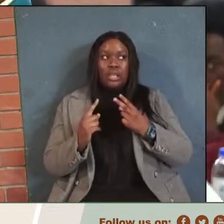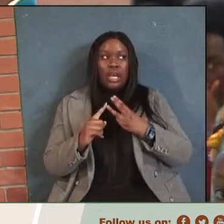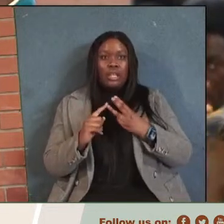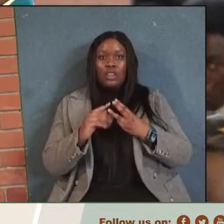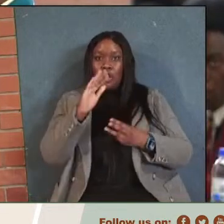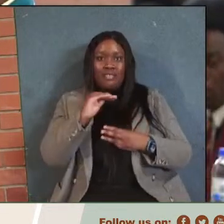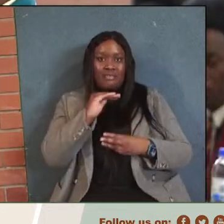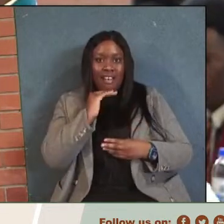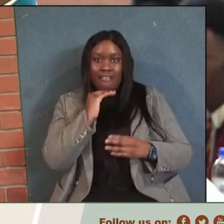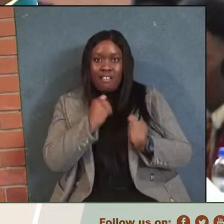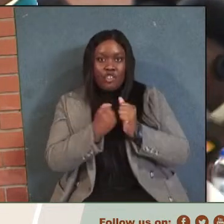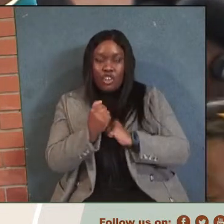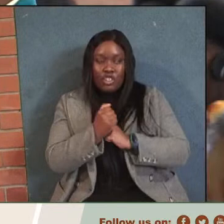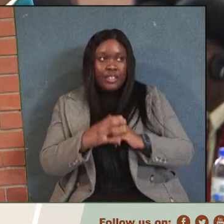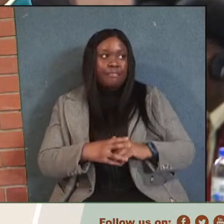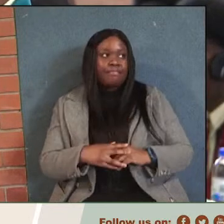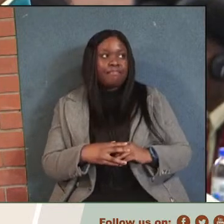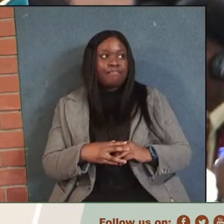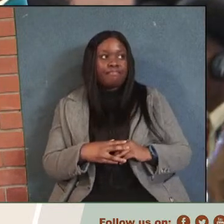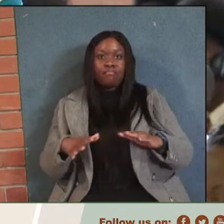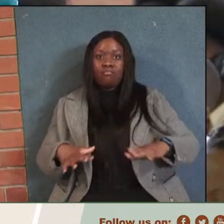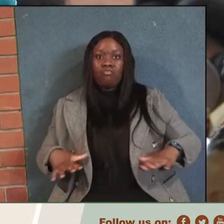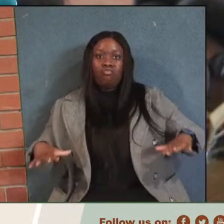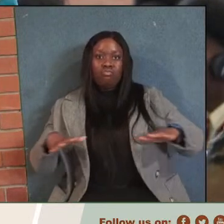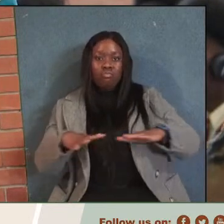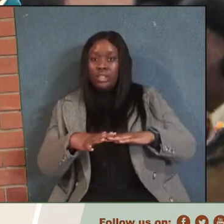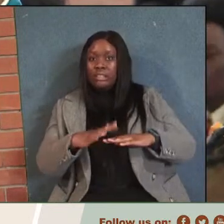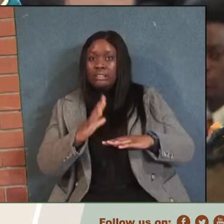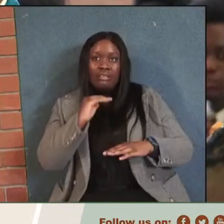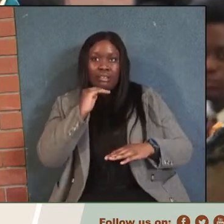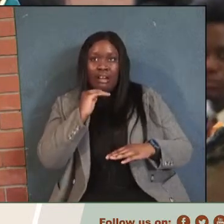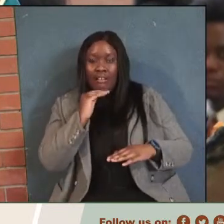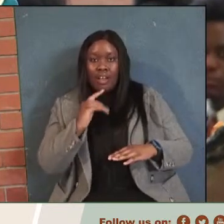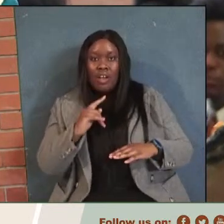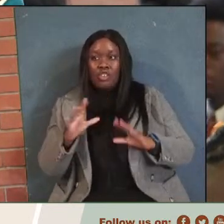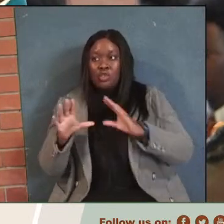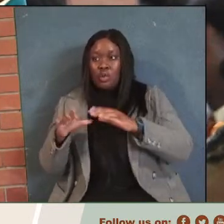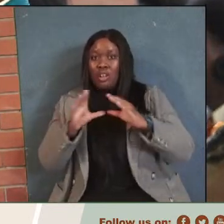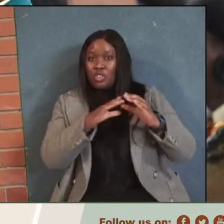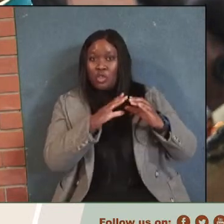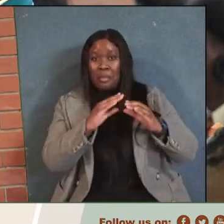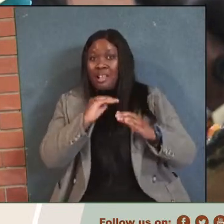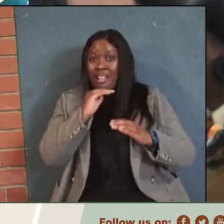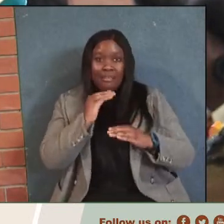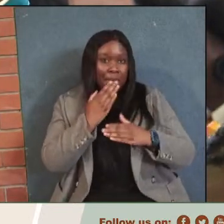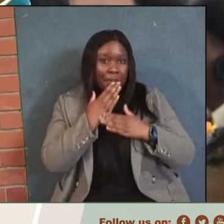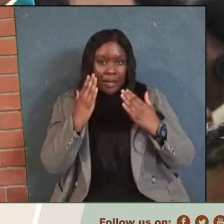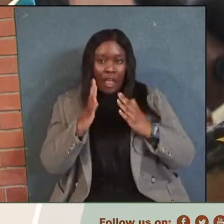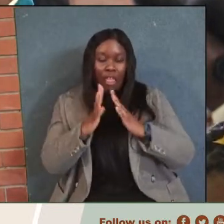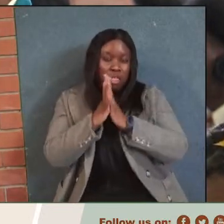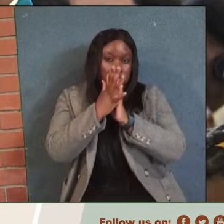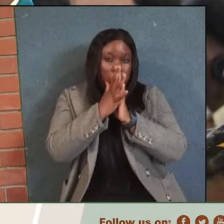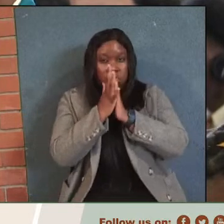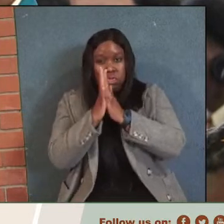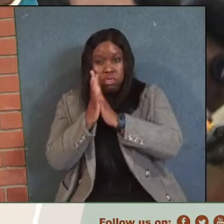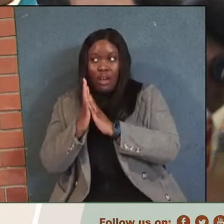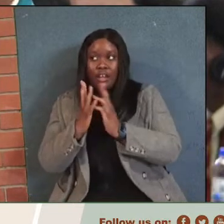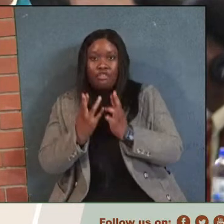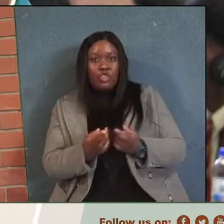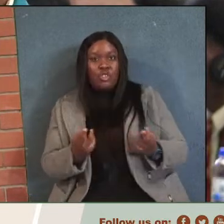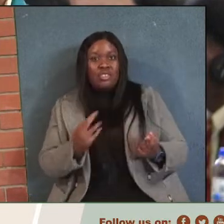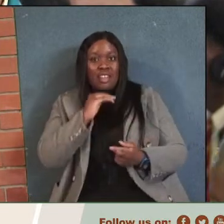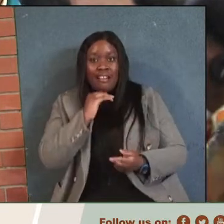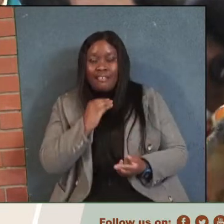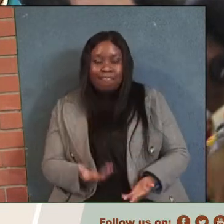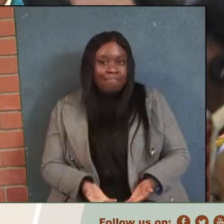We have insufficient classroom space where schools have limited classrooms, leading to overcrowding and limited resources. There